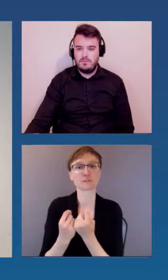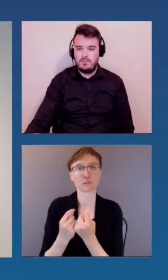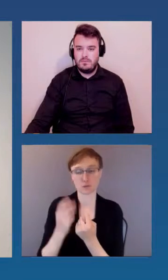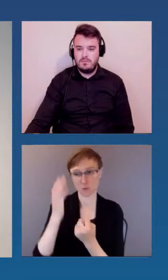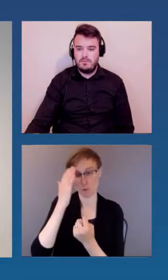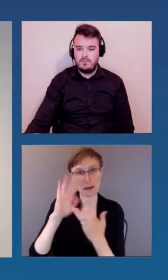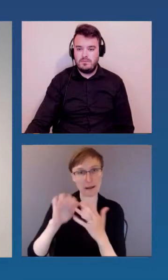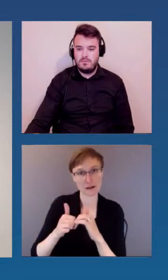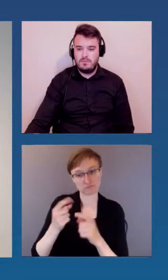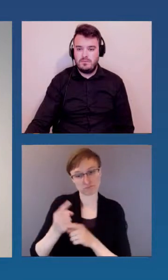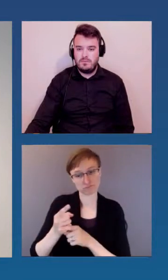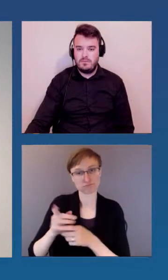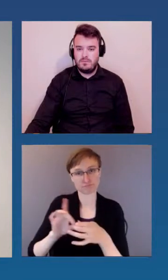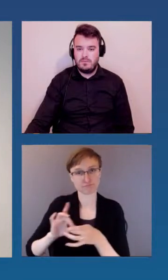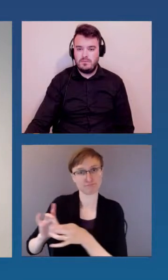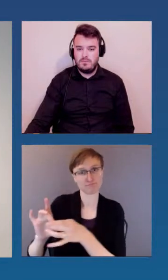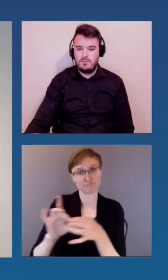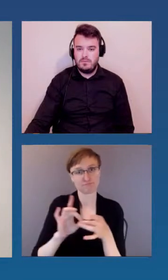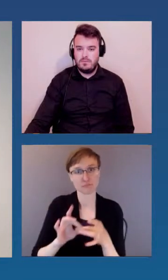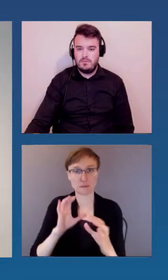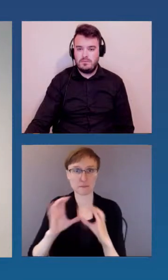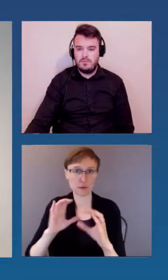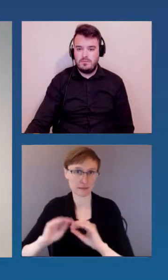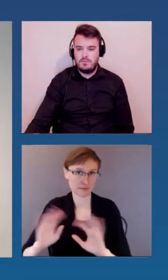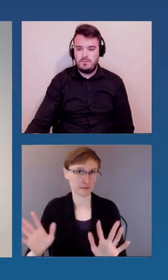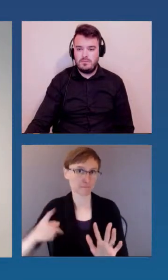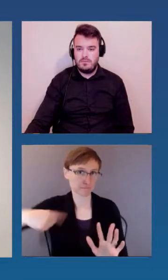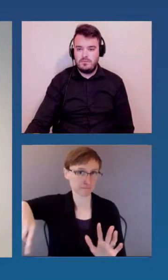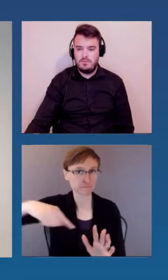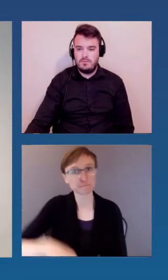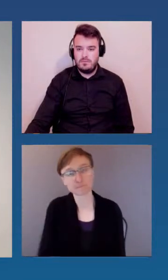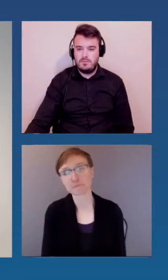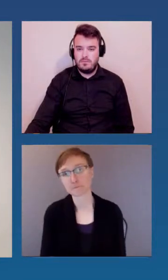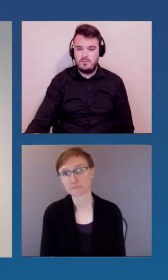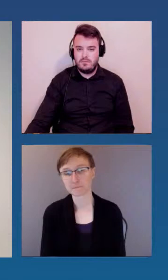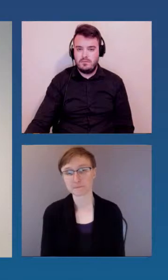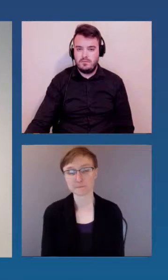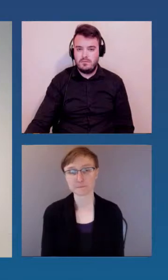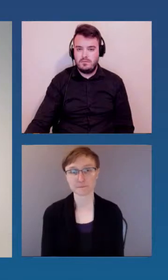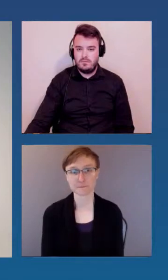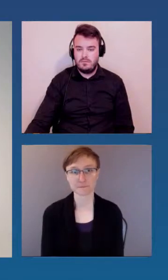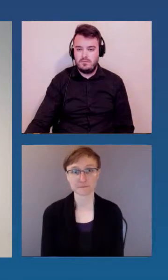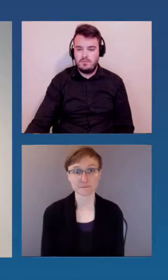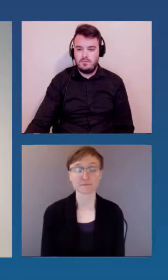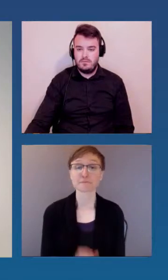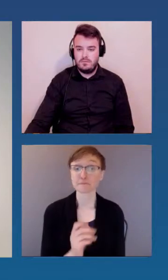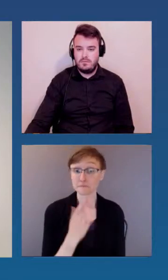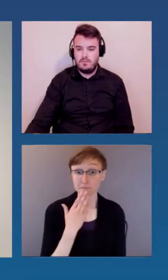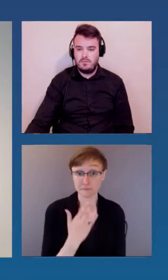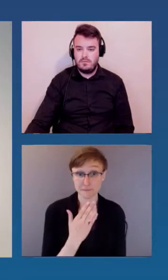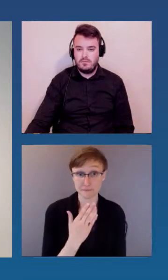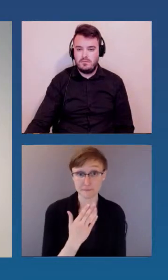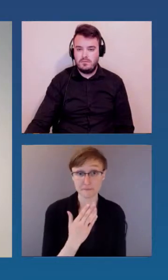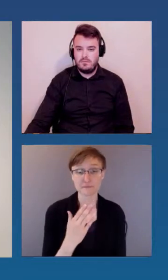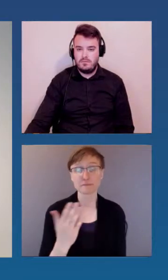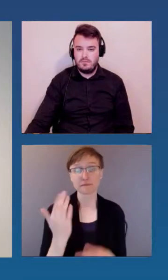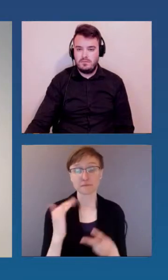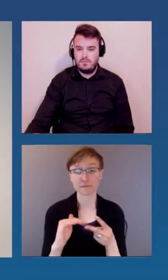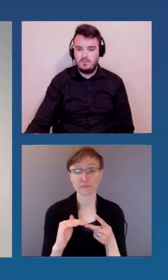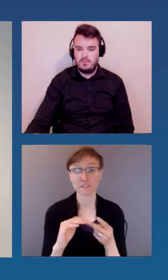those are isolated who have been in close contact. So this is the way we'll be working with schools. We